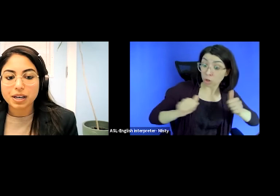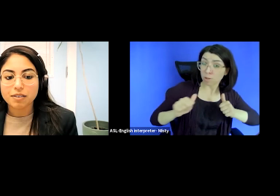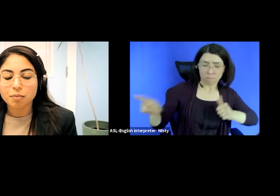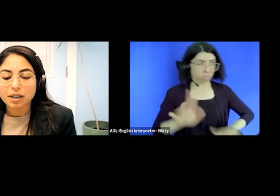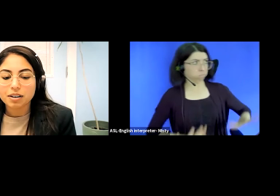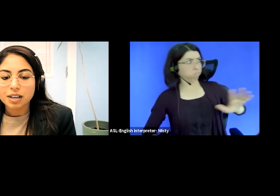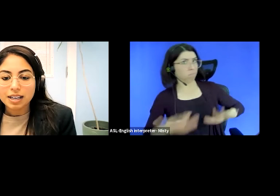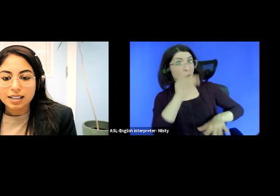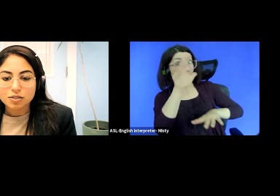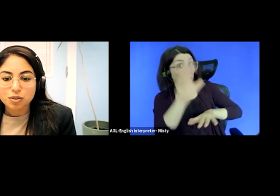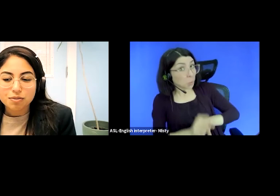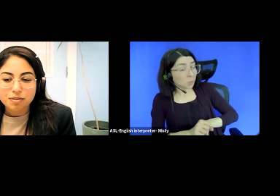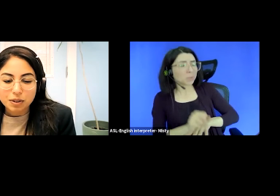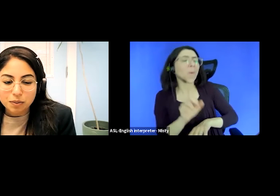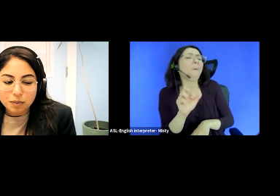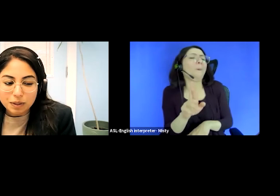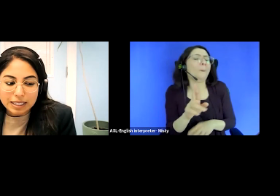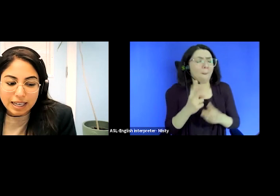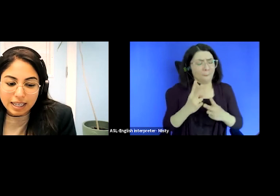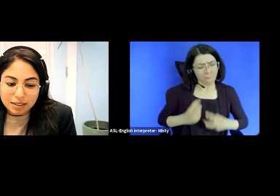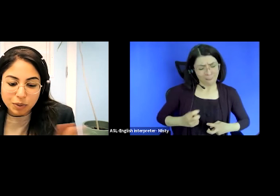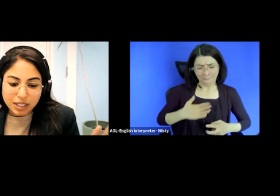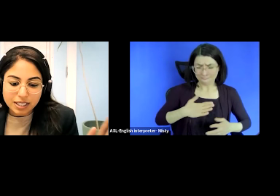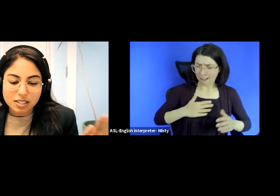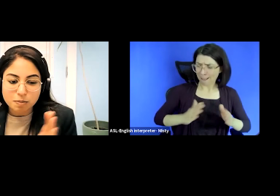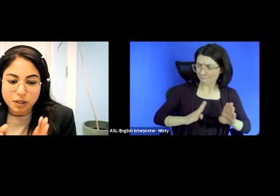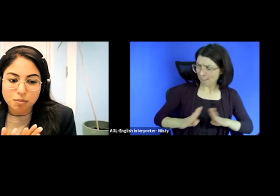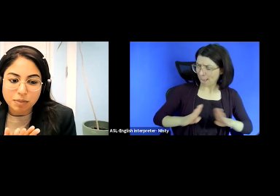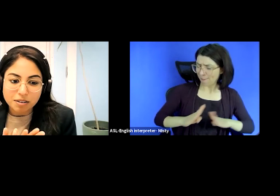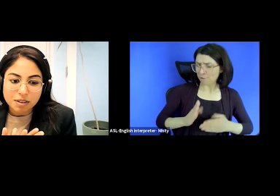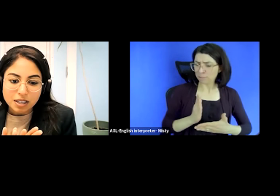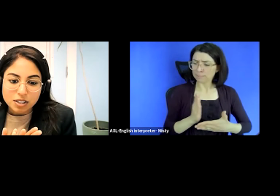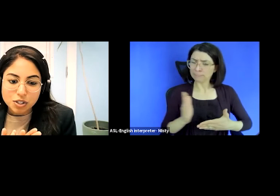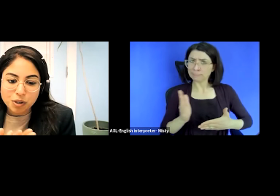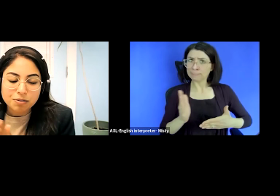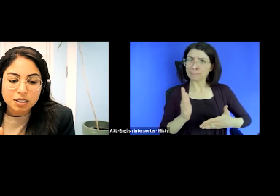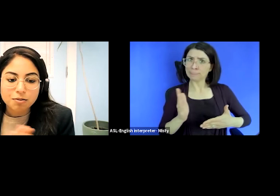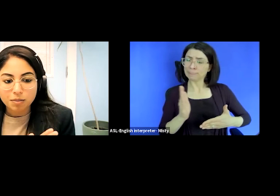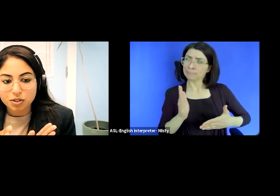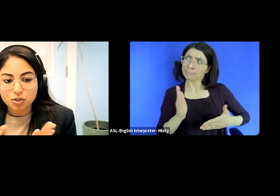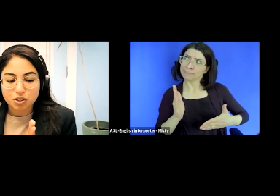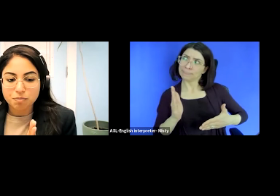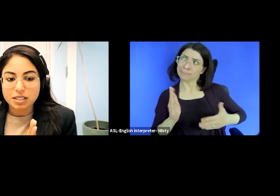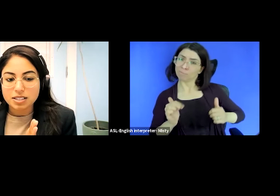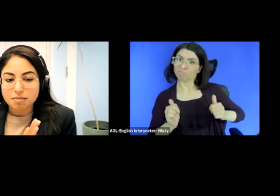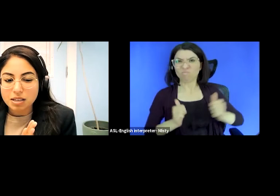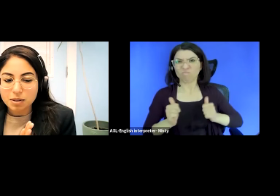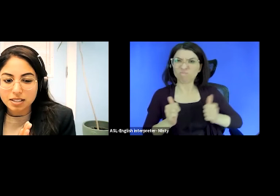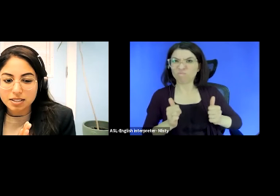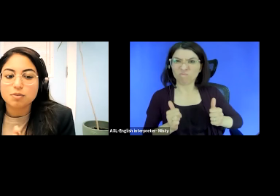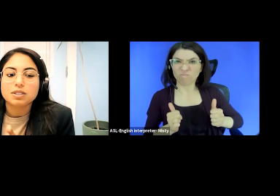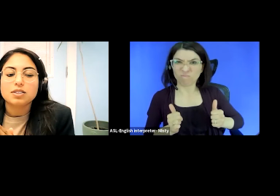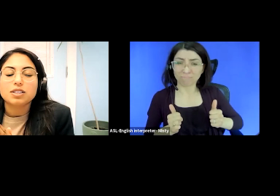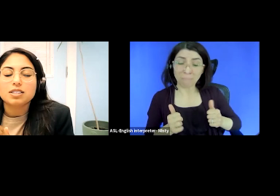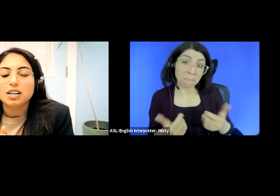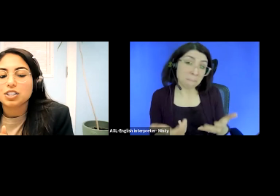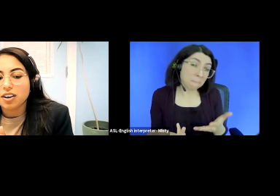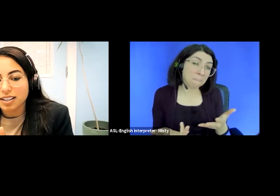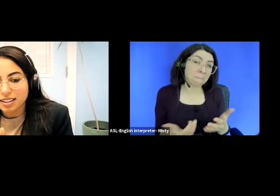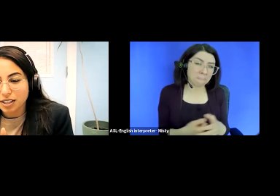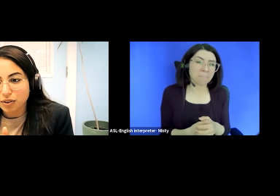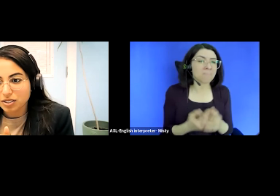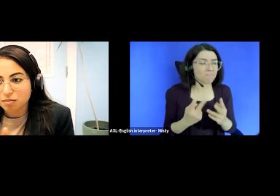your behavior might have sort of, like we look at it as a spectrum, might have drifted from the assertive piece and maybe sort of started to